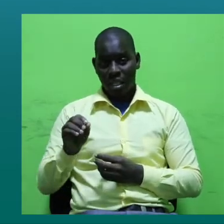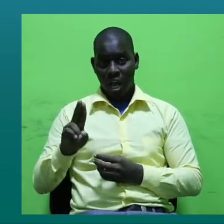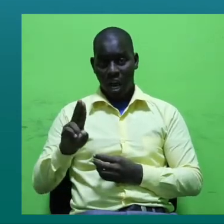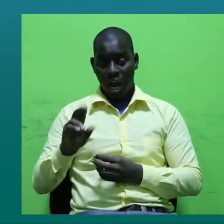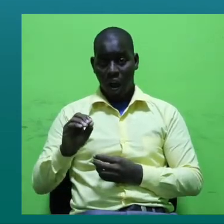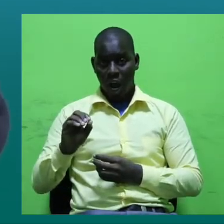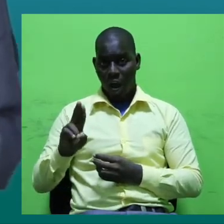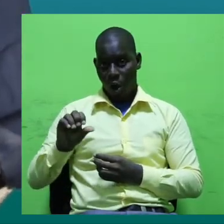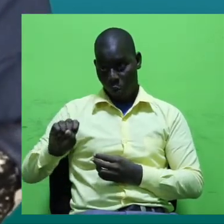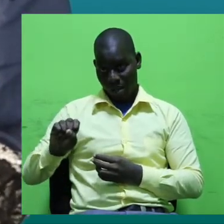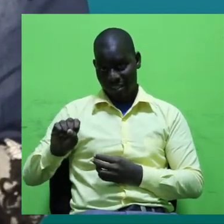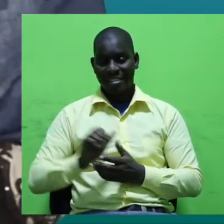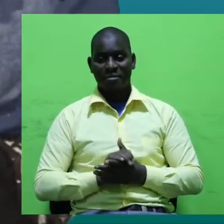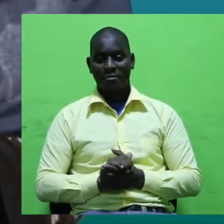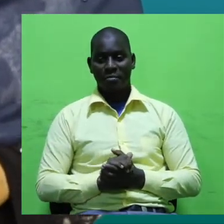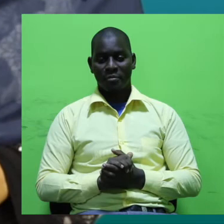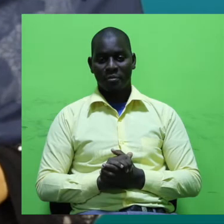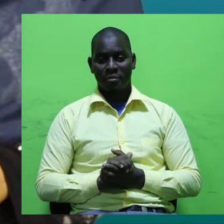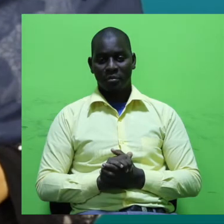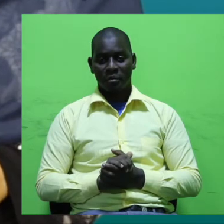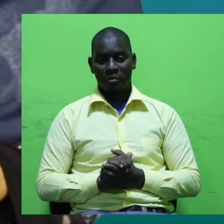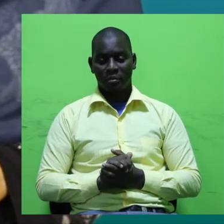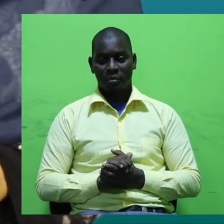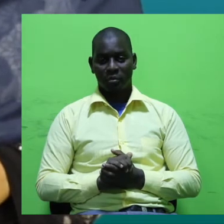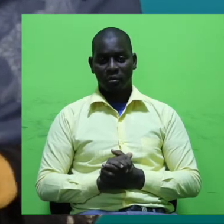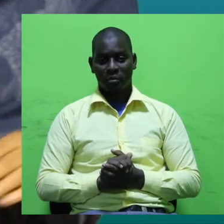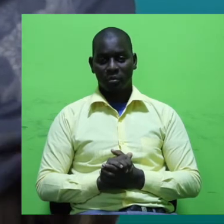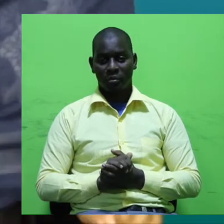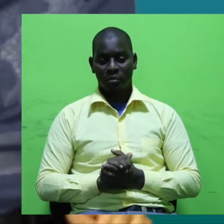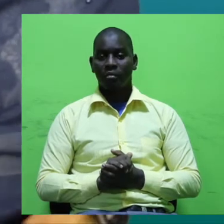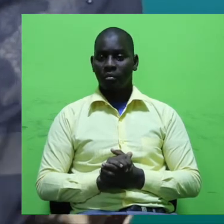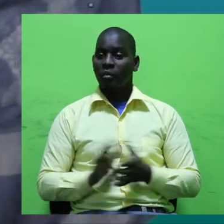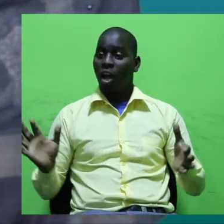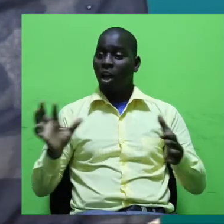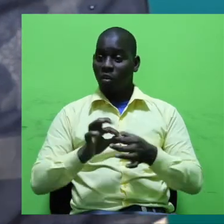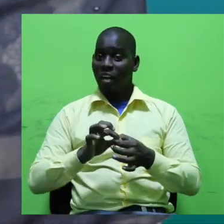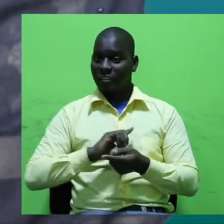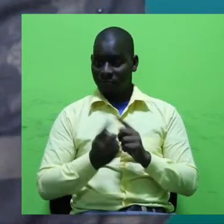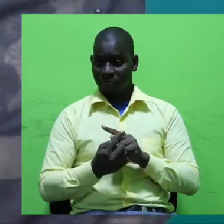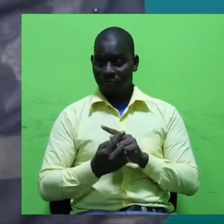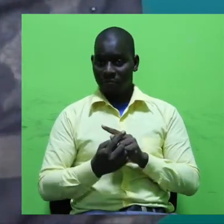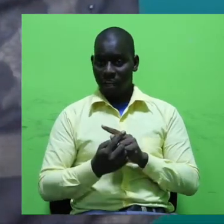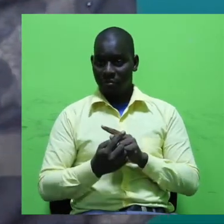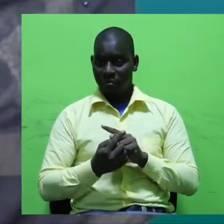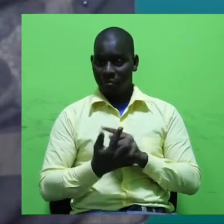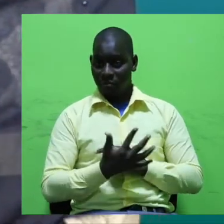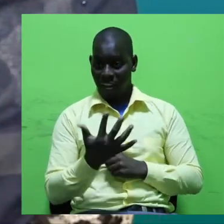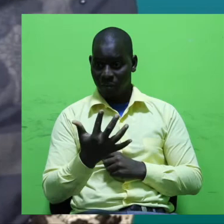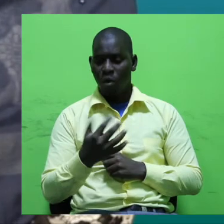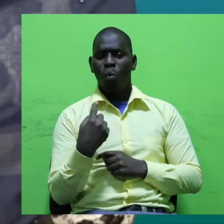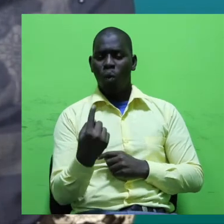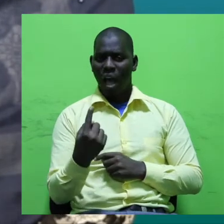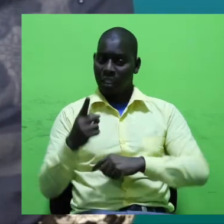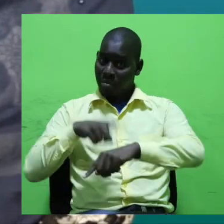Let's see how we can convert these temperatures, starting with Celsius to Fahrenheit. The temperature